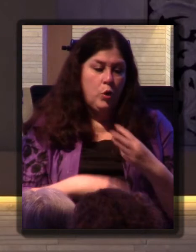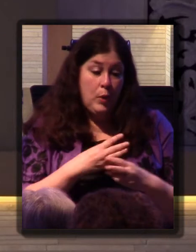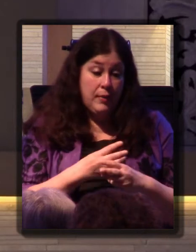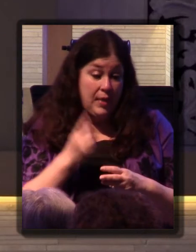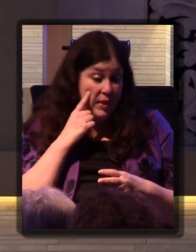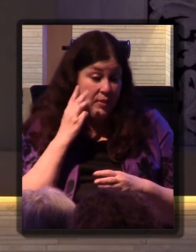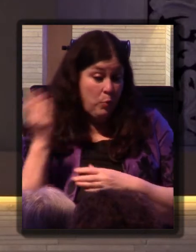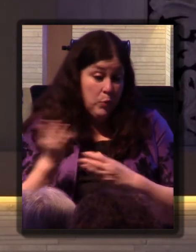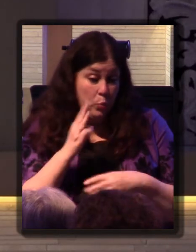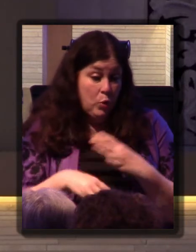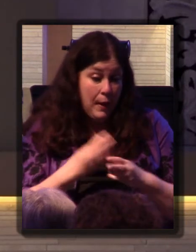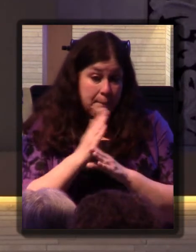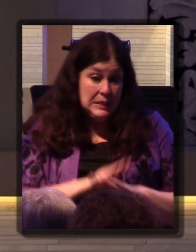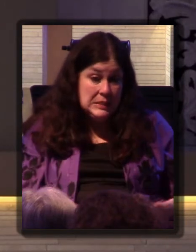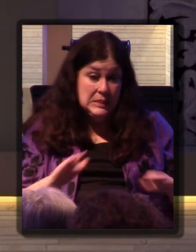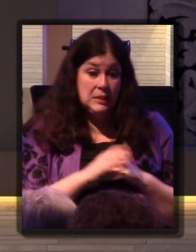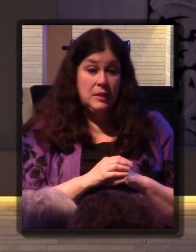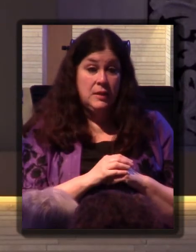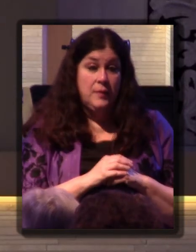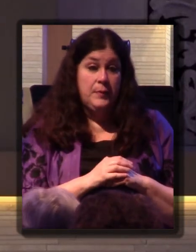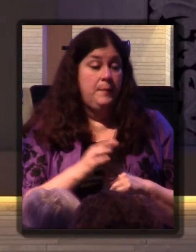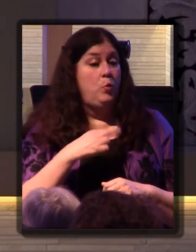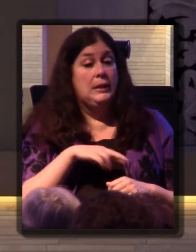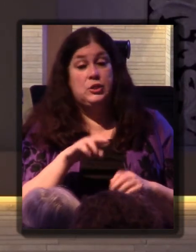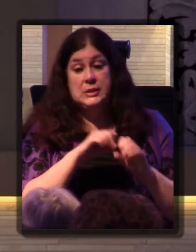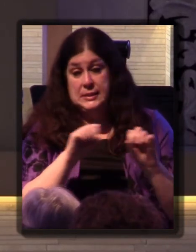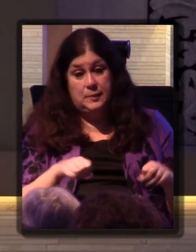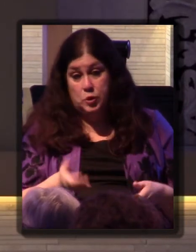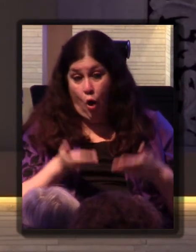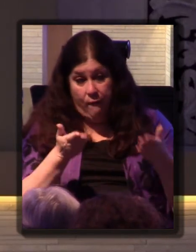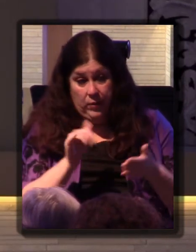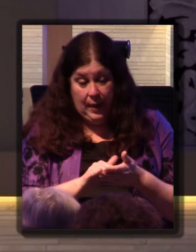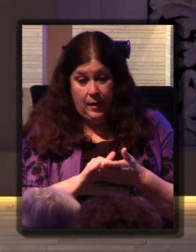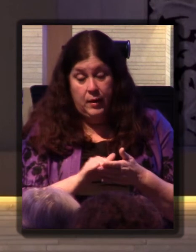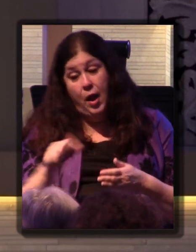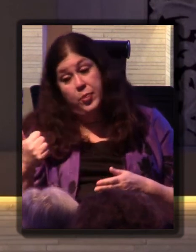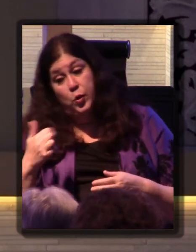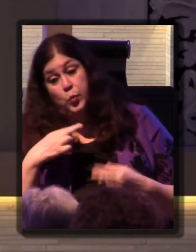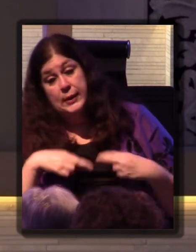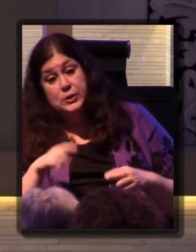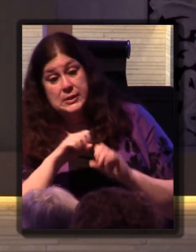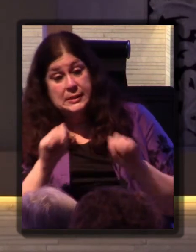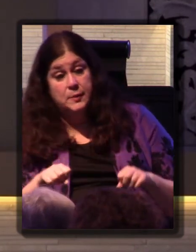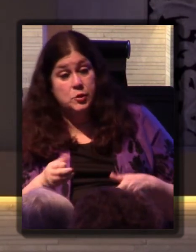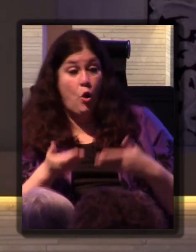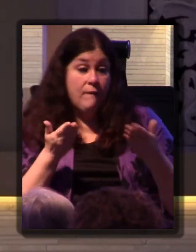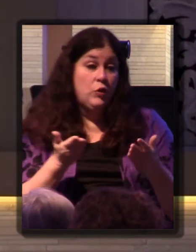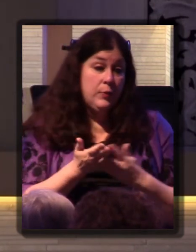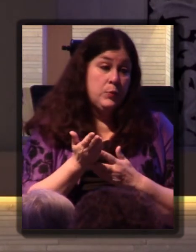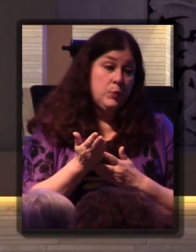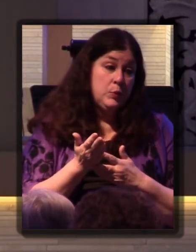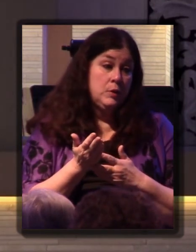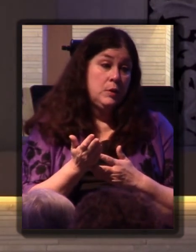bring worldwide peace. And so religious systems offer that. Now, other religious